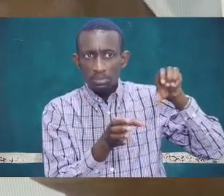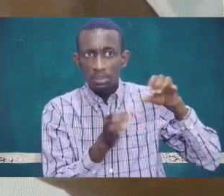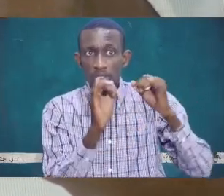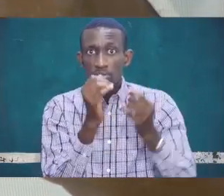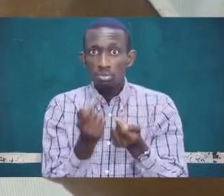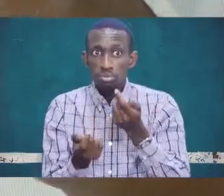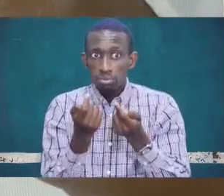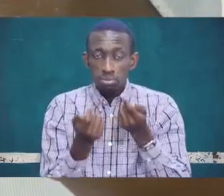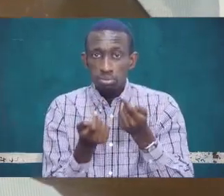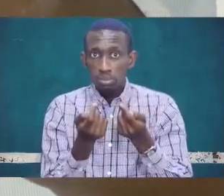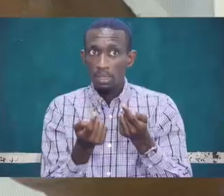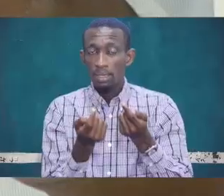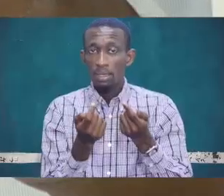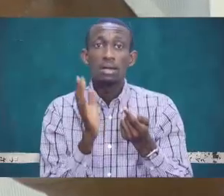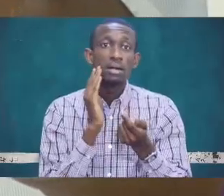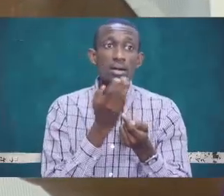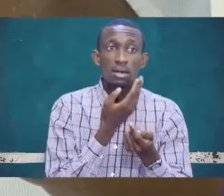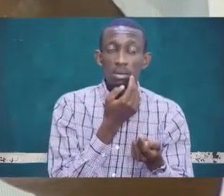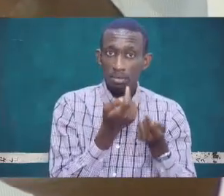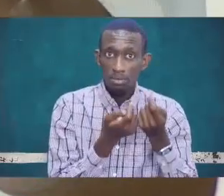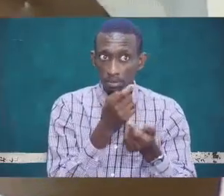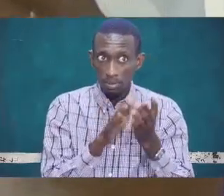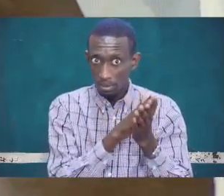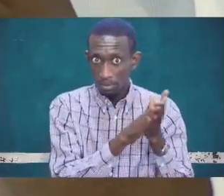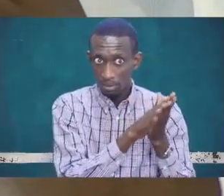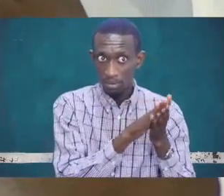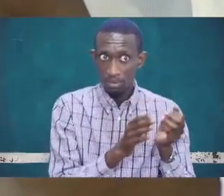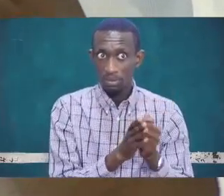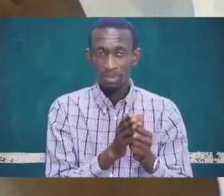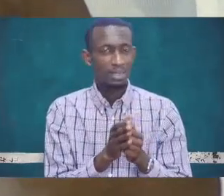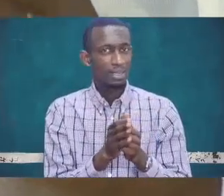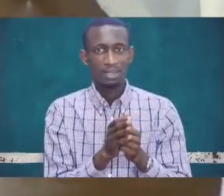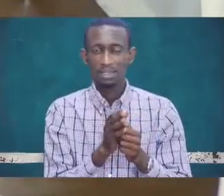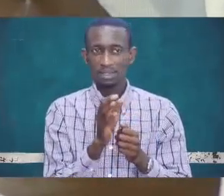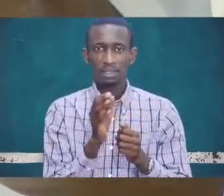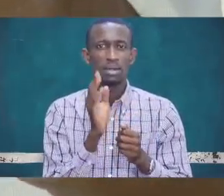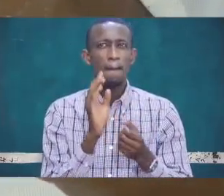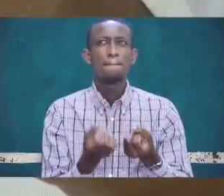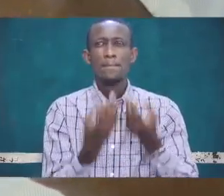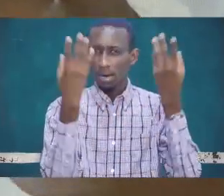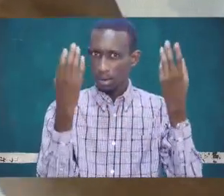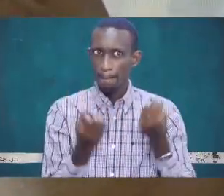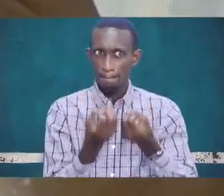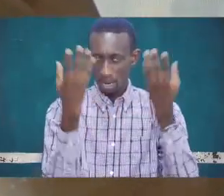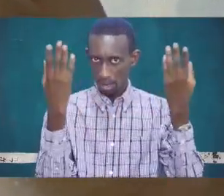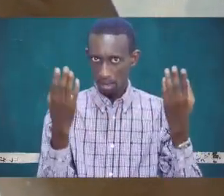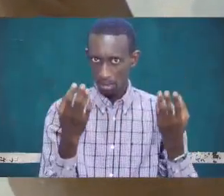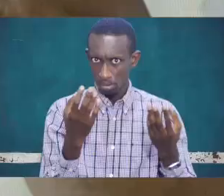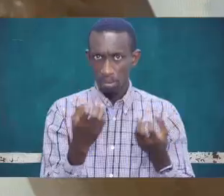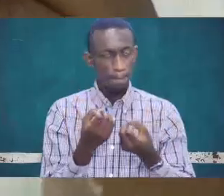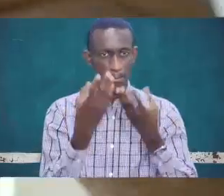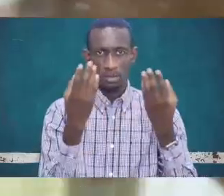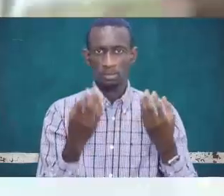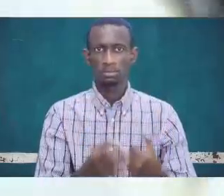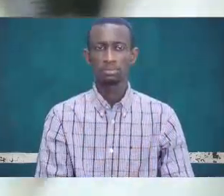burnt. Don't try that one and put water in the oil and then use it for frying. It will burn you